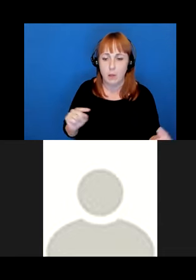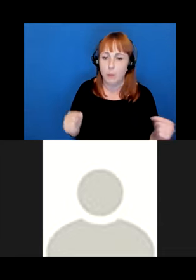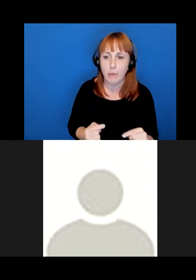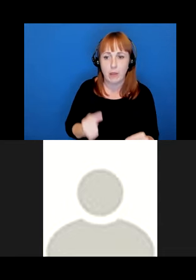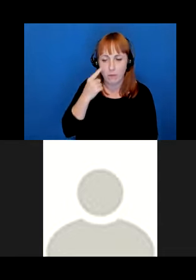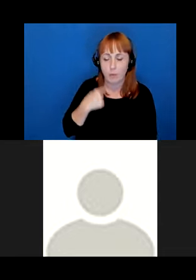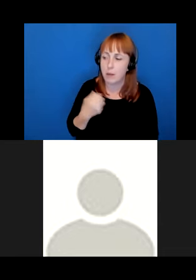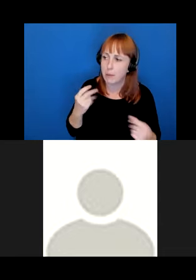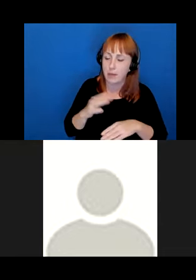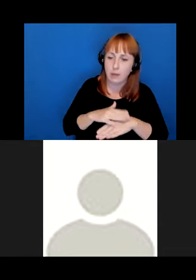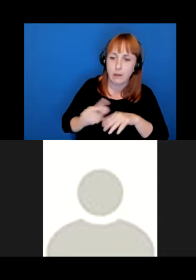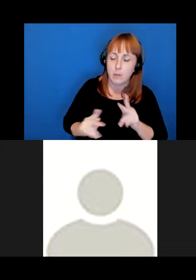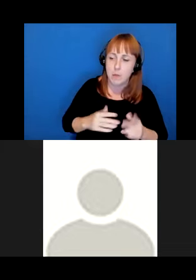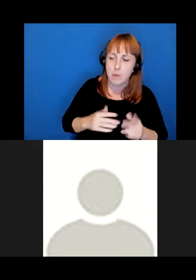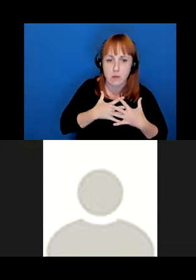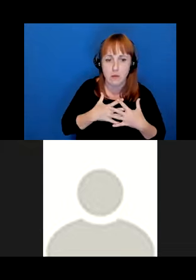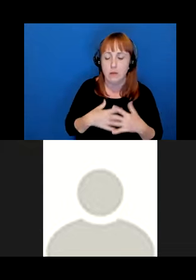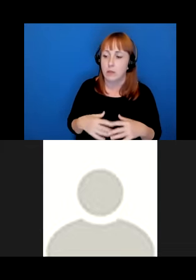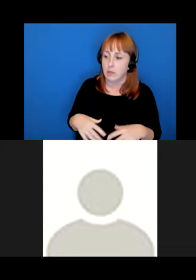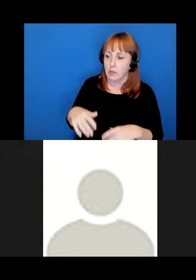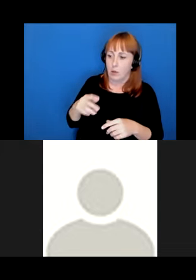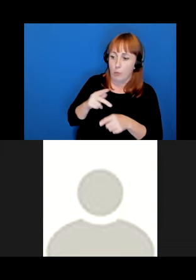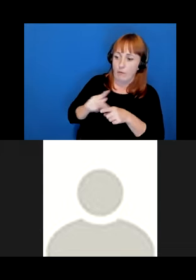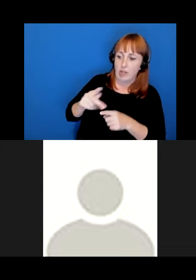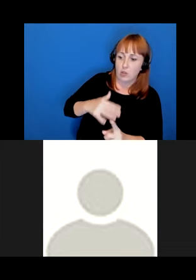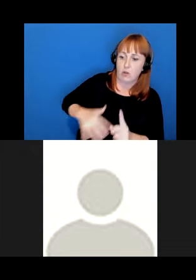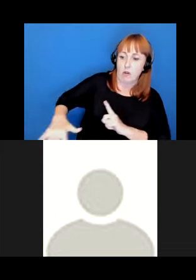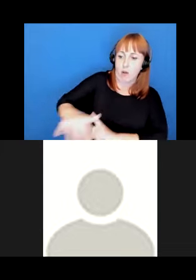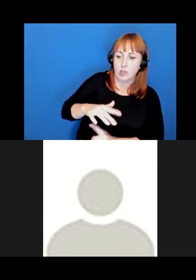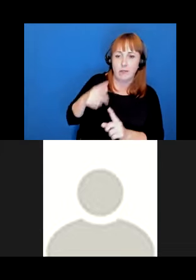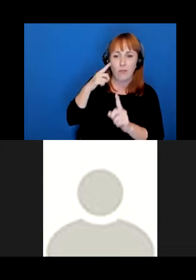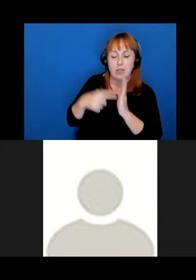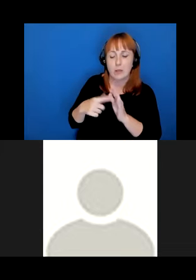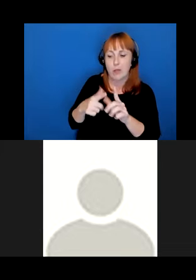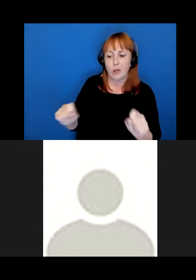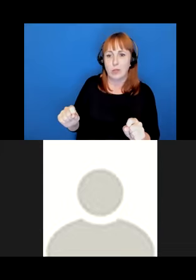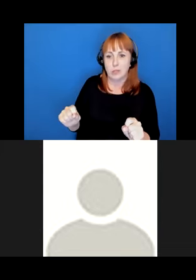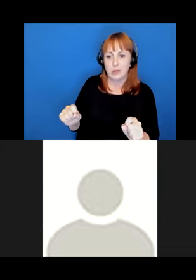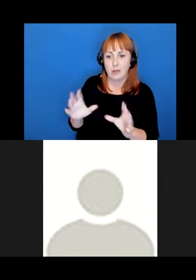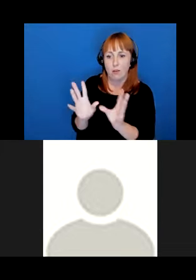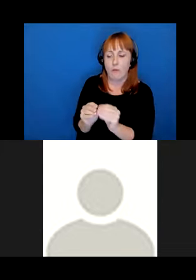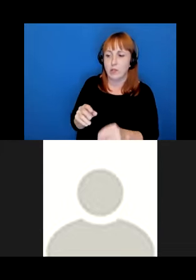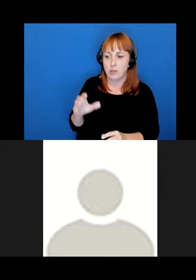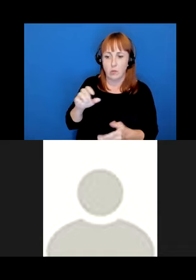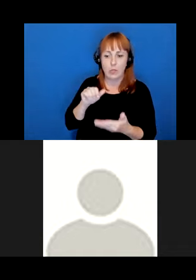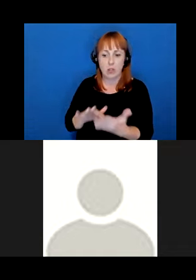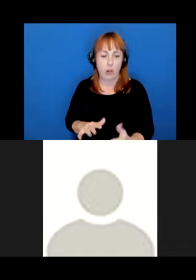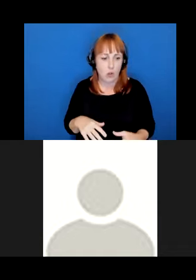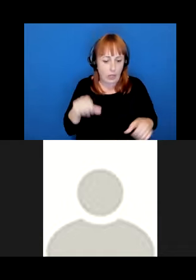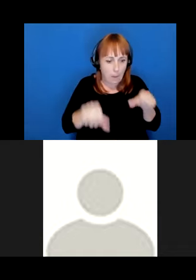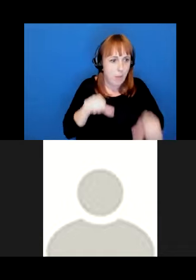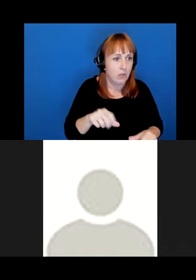indigenous people, to be in professional contexts, such as linguistics conferences, where scholars are treating our languages like puzzles to solve.